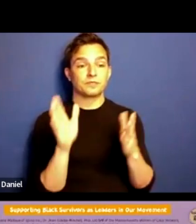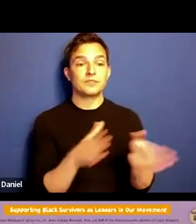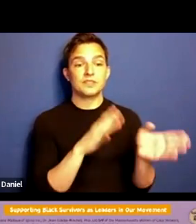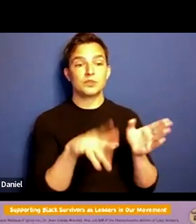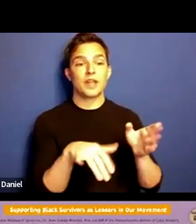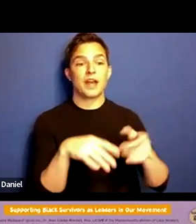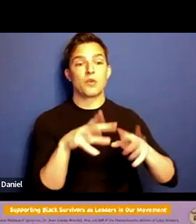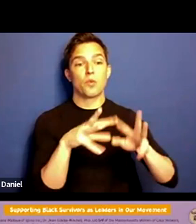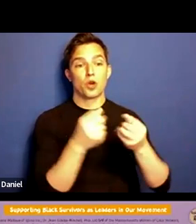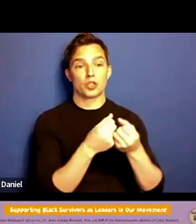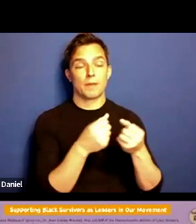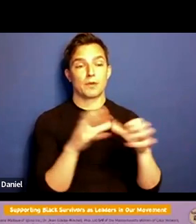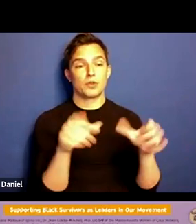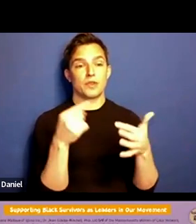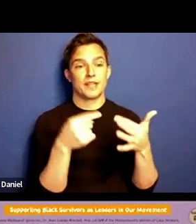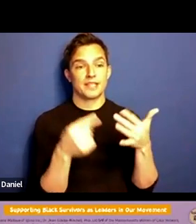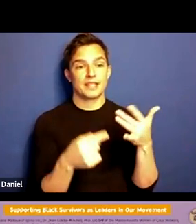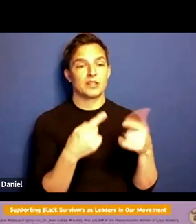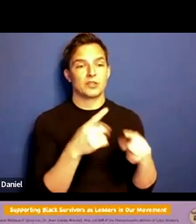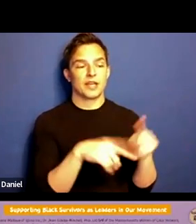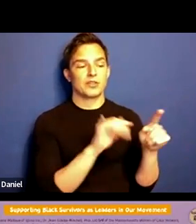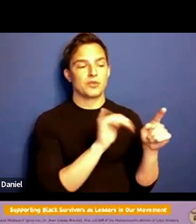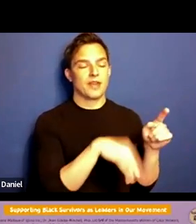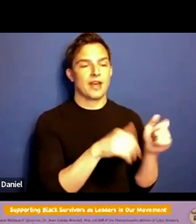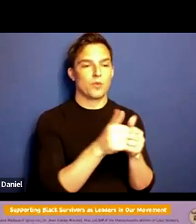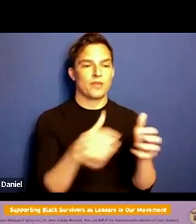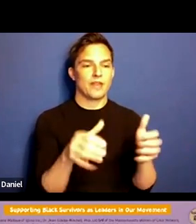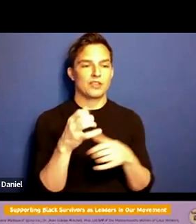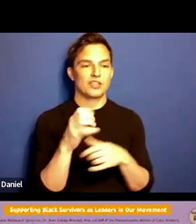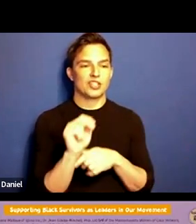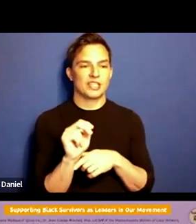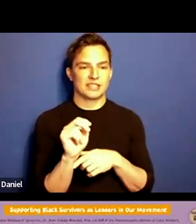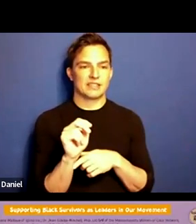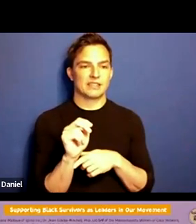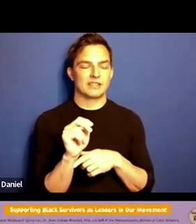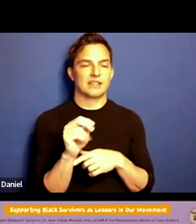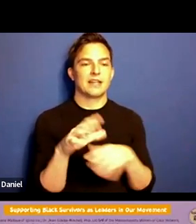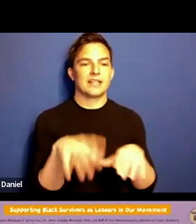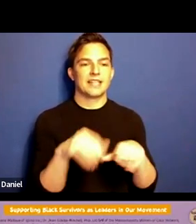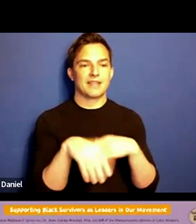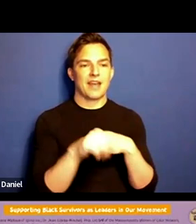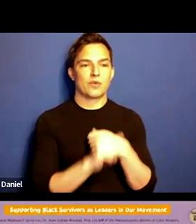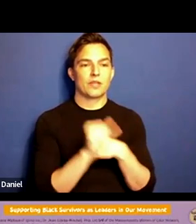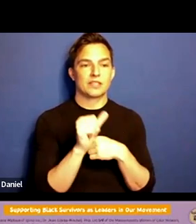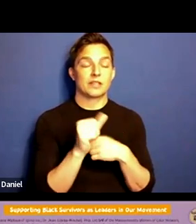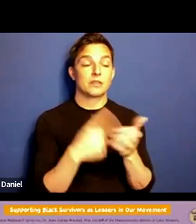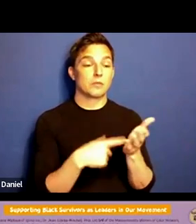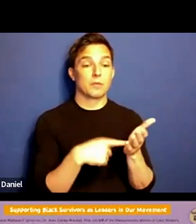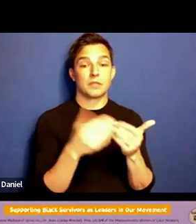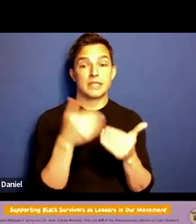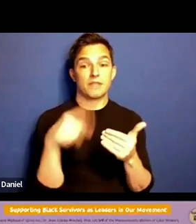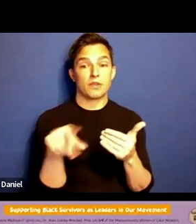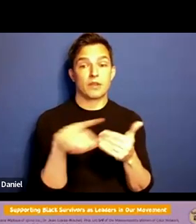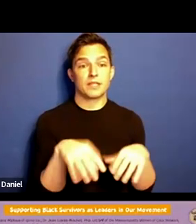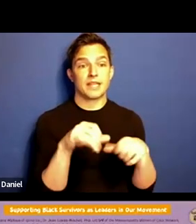if you're going to do this or that, you can't do that without Jean. That person take that risk. But sometimes it's easier for them to take that risk.